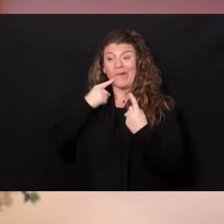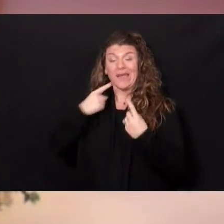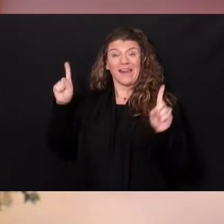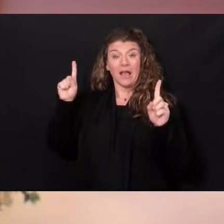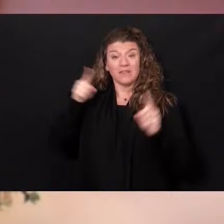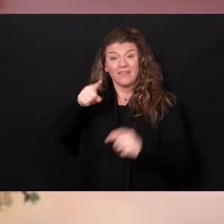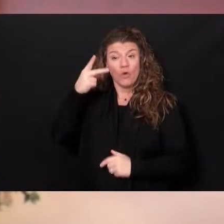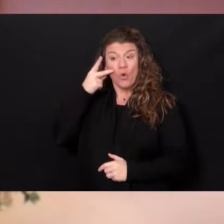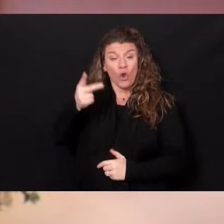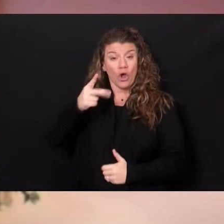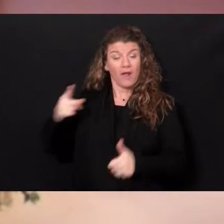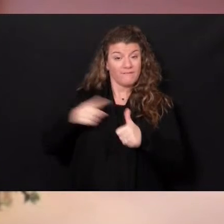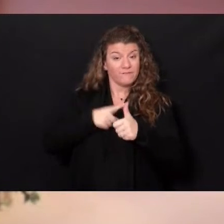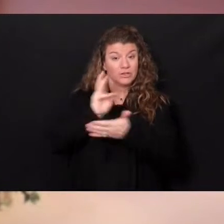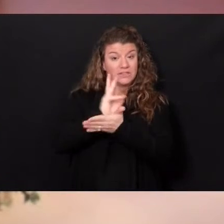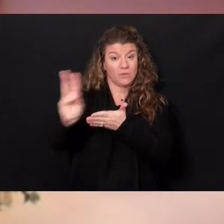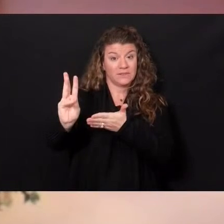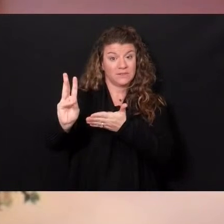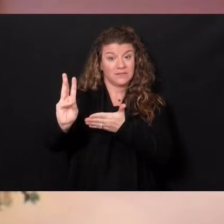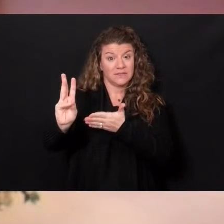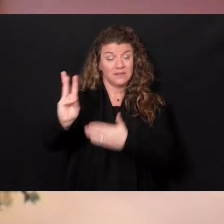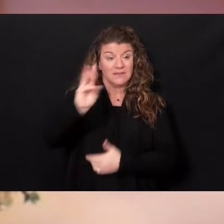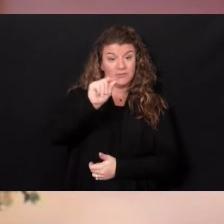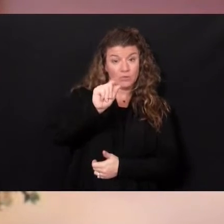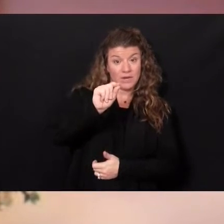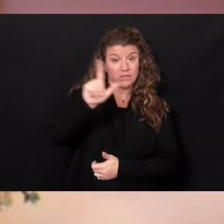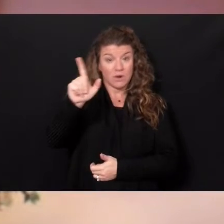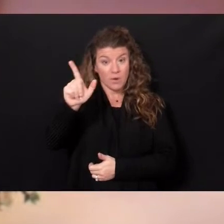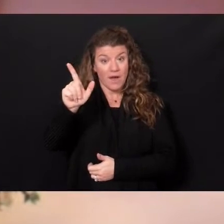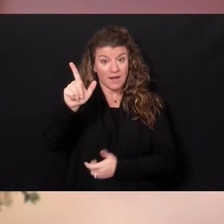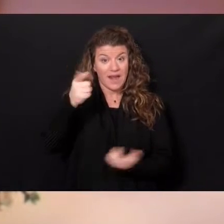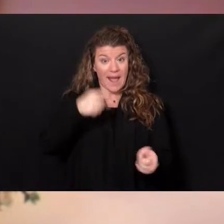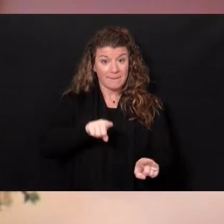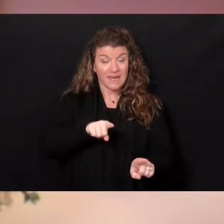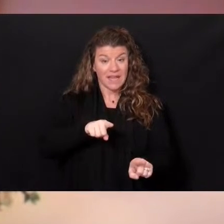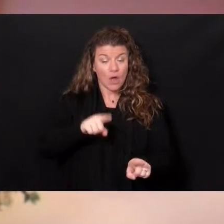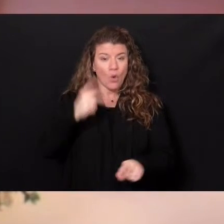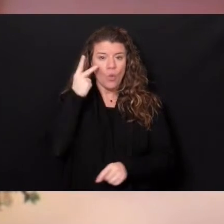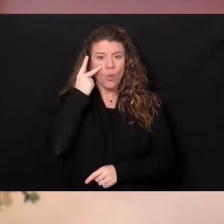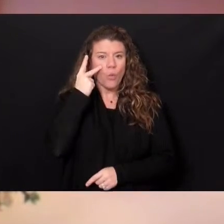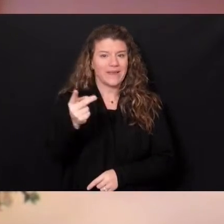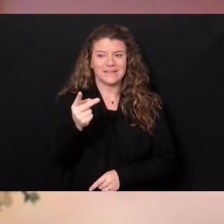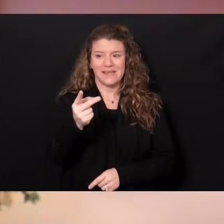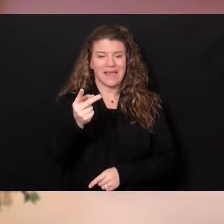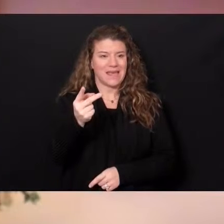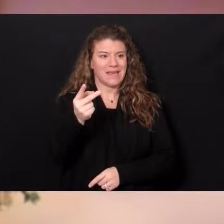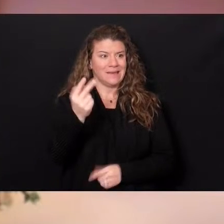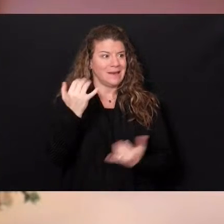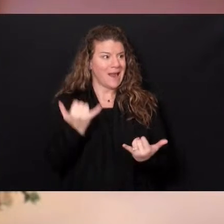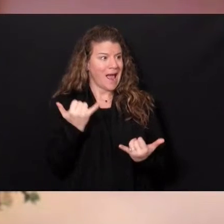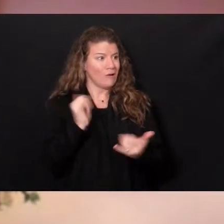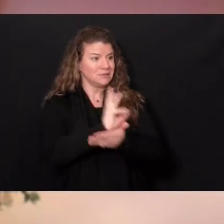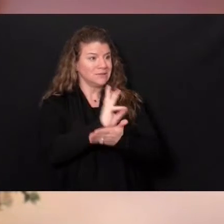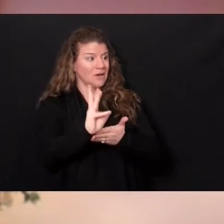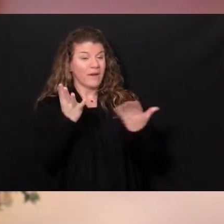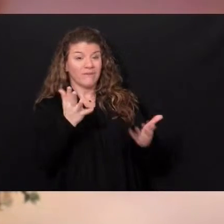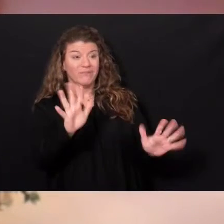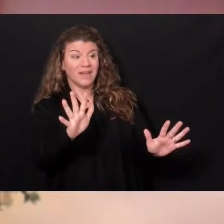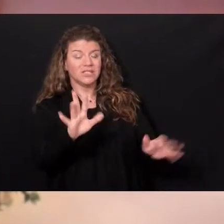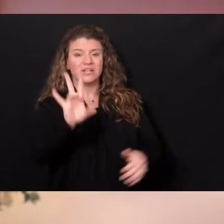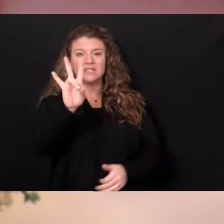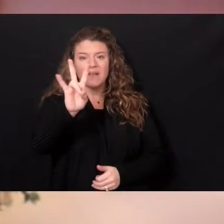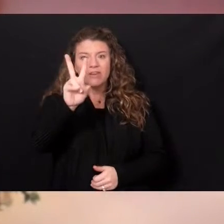look at the first 6 weeks of 2021, we see over the first 6 weeks a